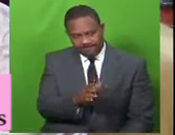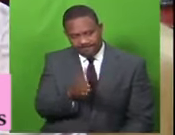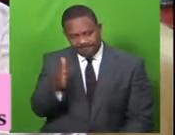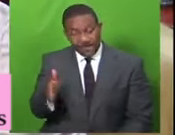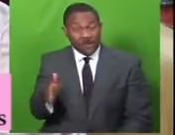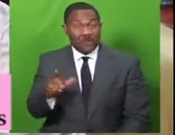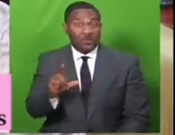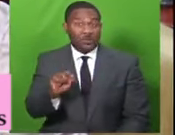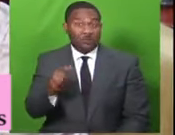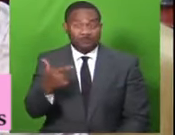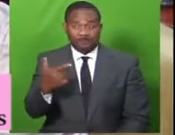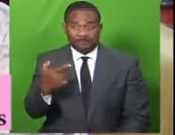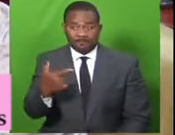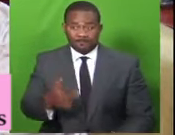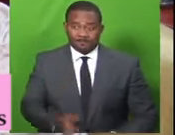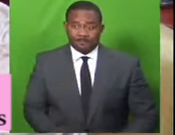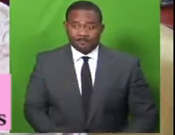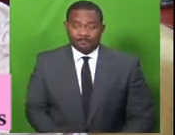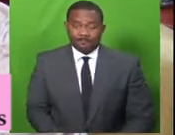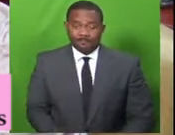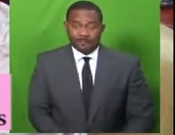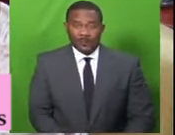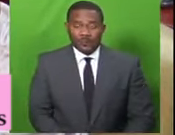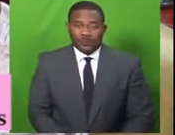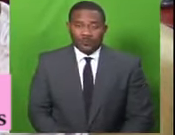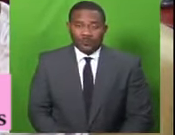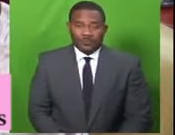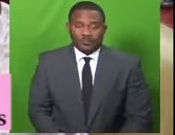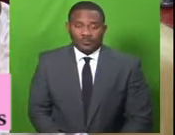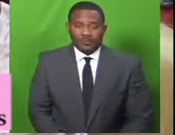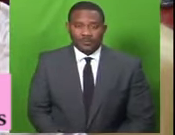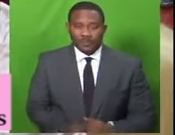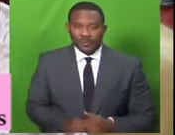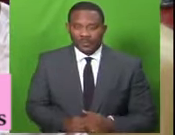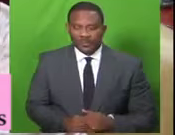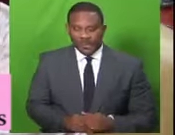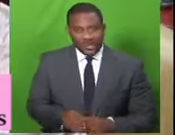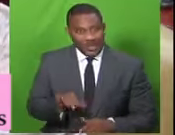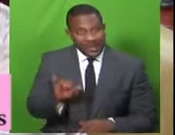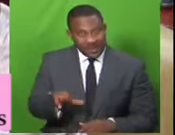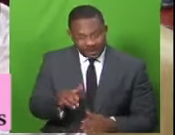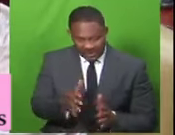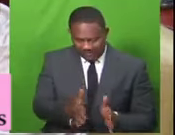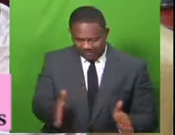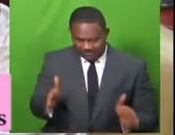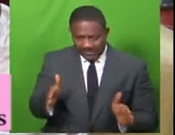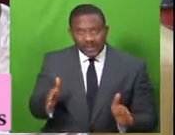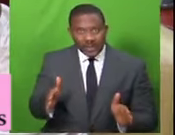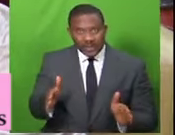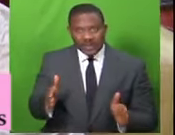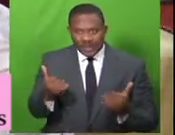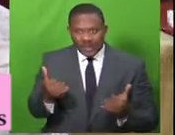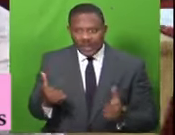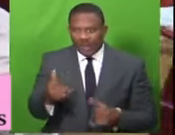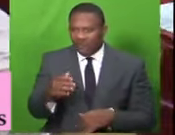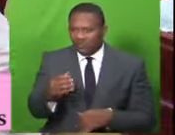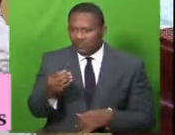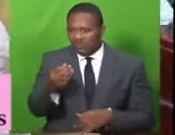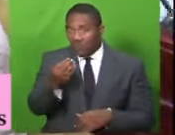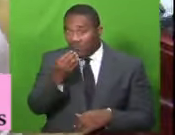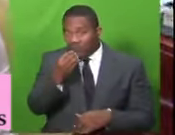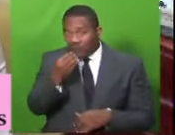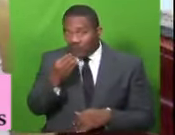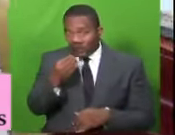growth over the period has translated into improved food security, job opportunities along agricultural